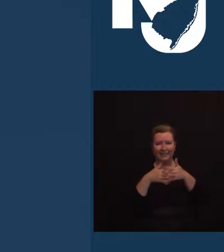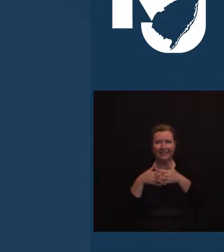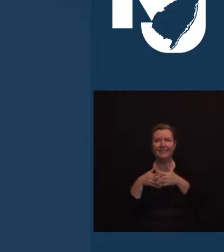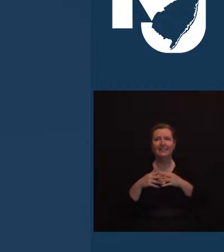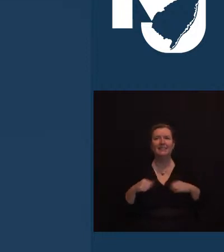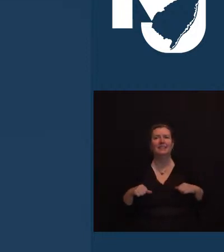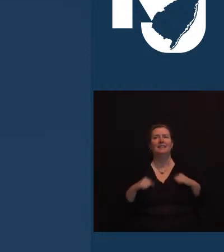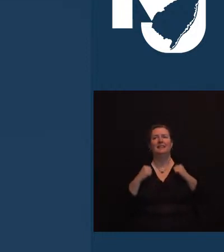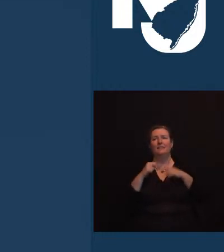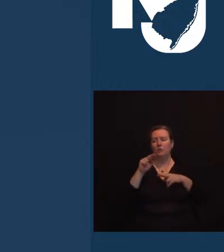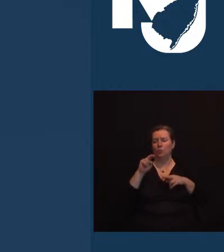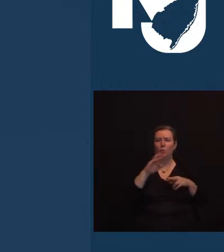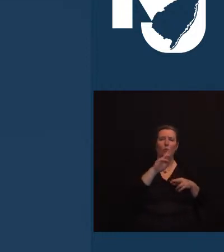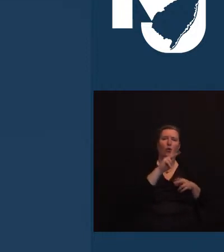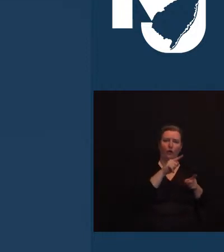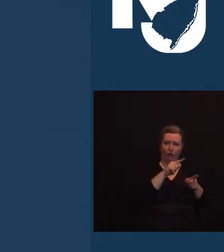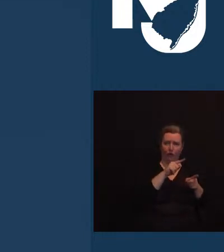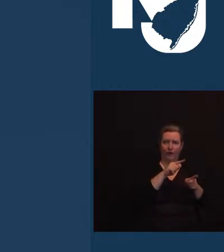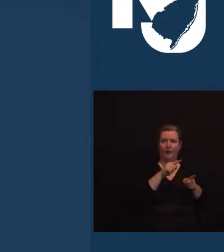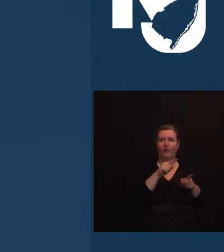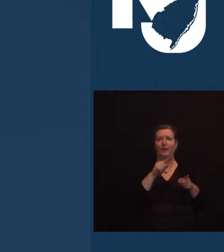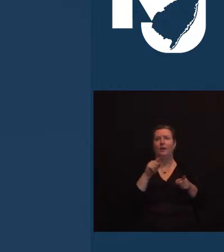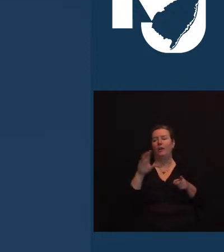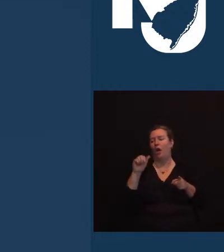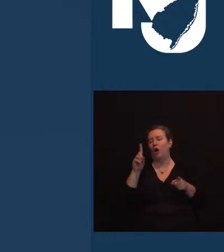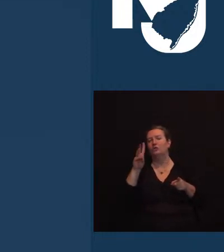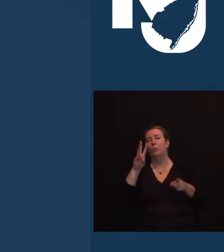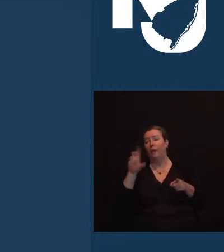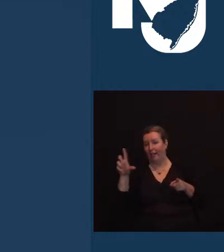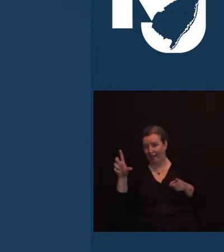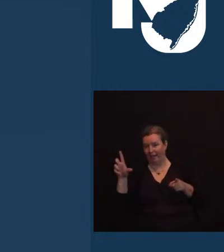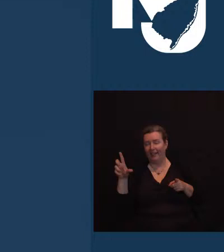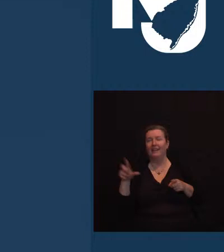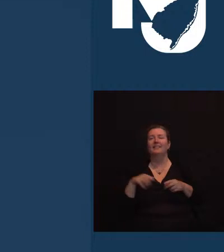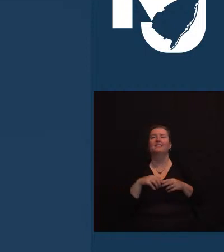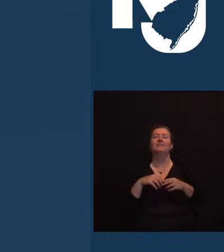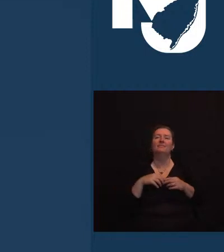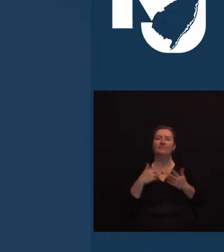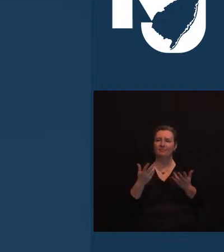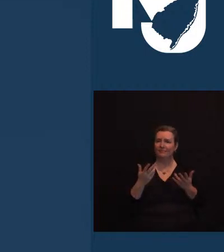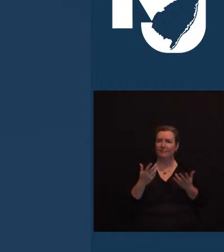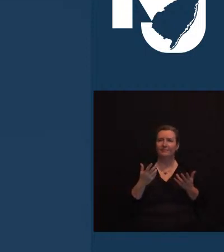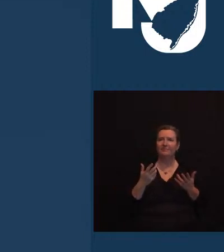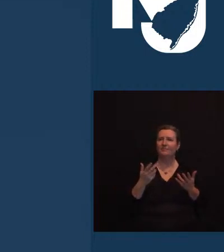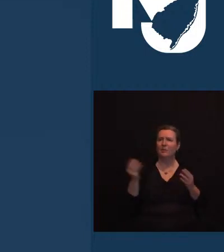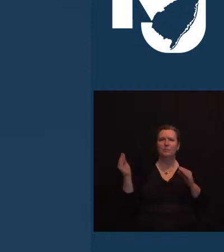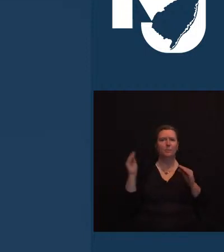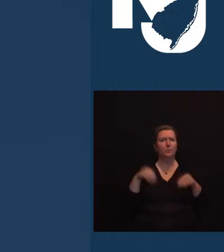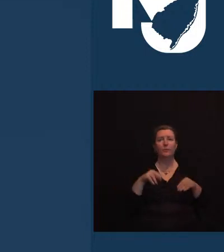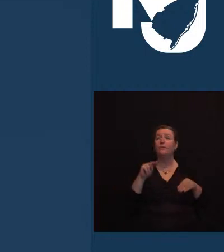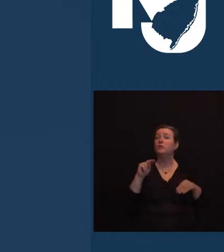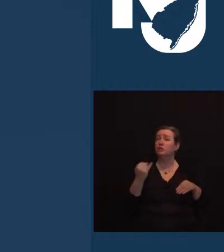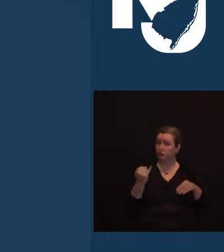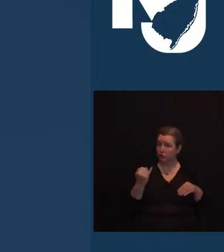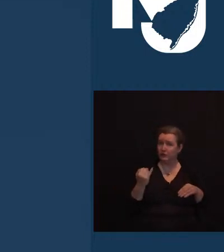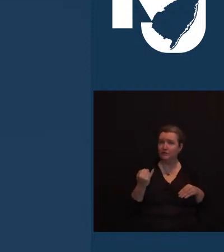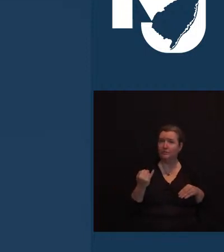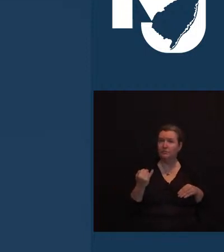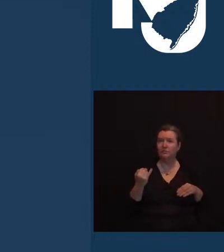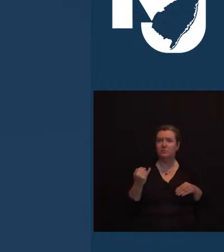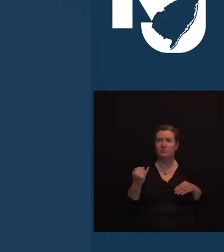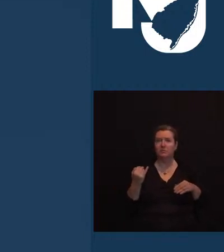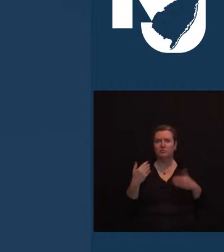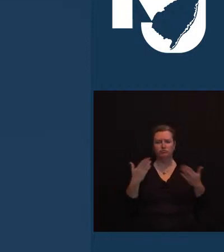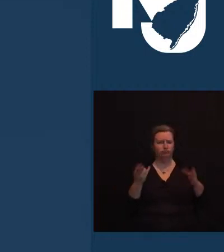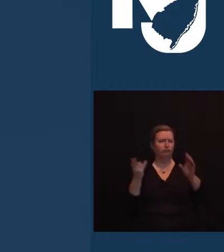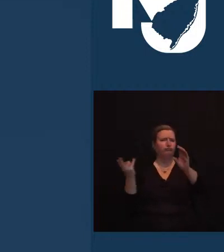prior to settling in Belleville. Almost immediately, Pat, when he came to the United States, he served his new country in